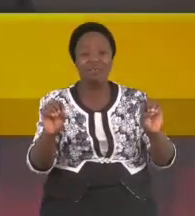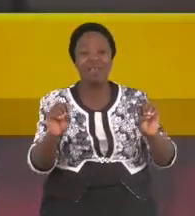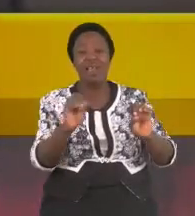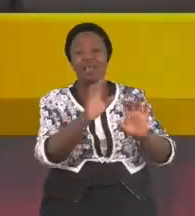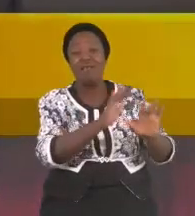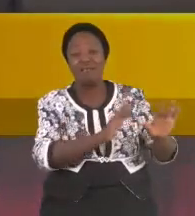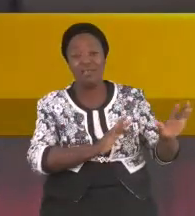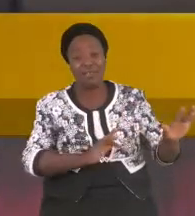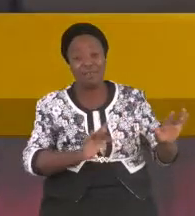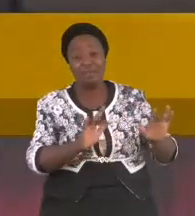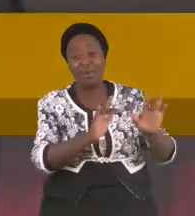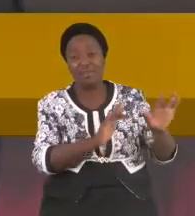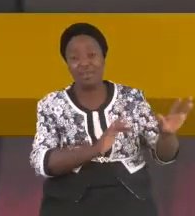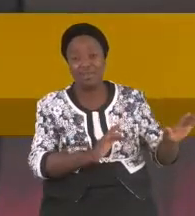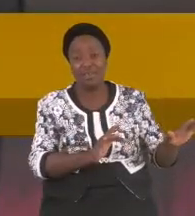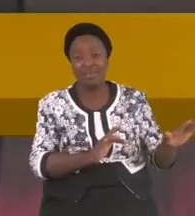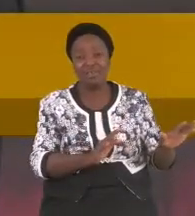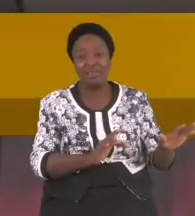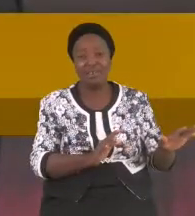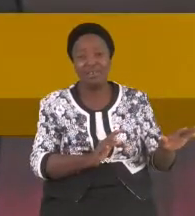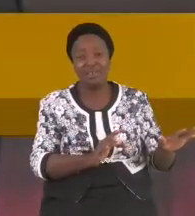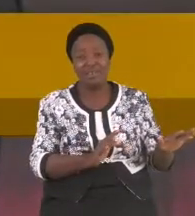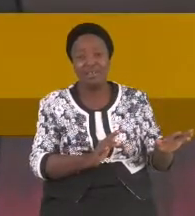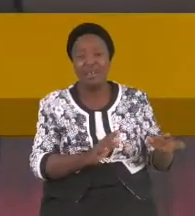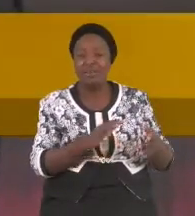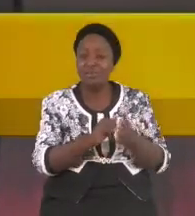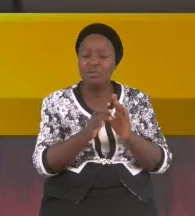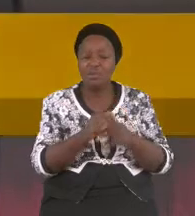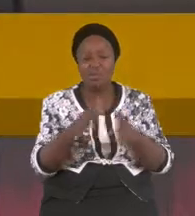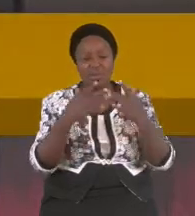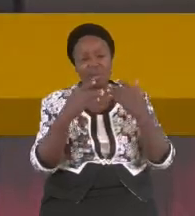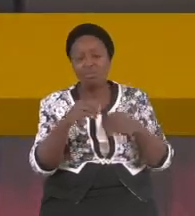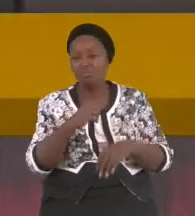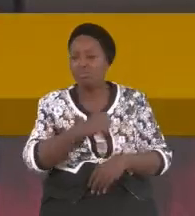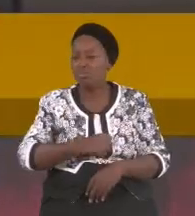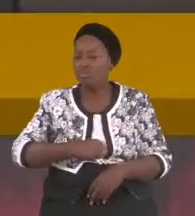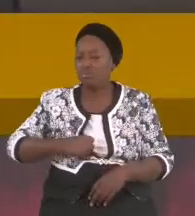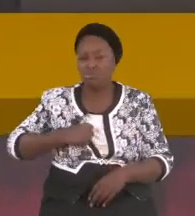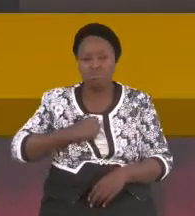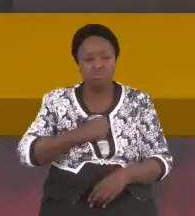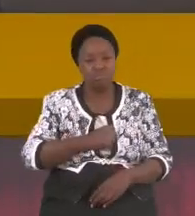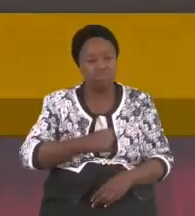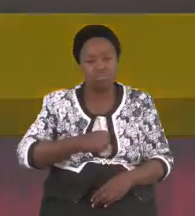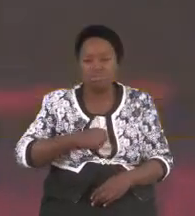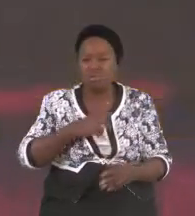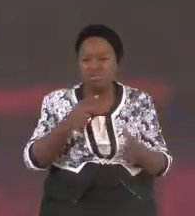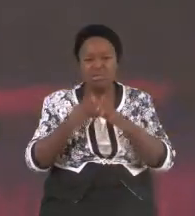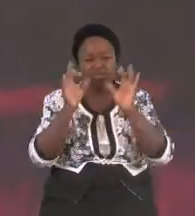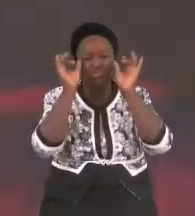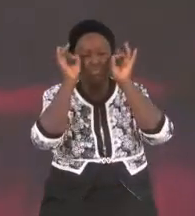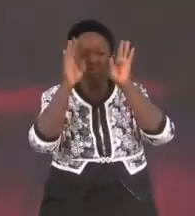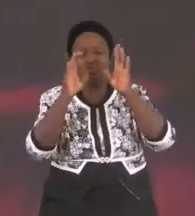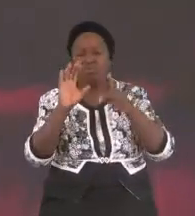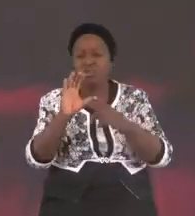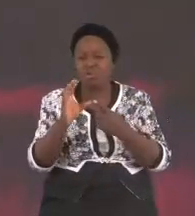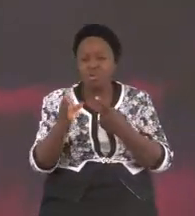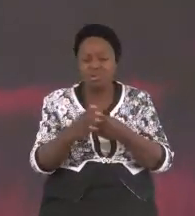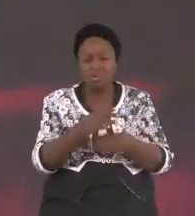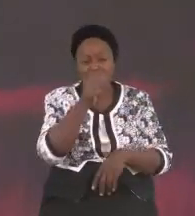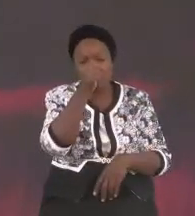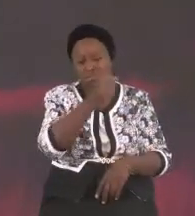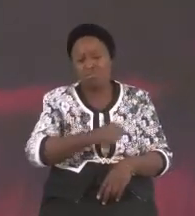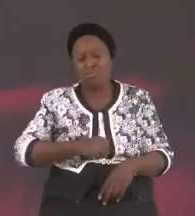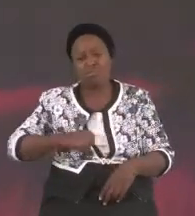oh, sorry. What a terrible condition. I'm sorry. What a terrible bereavement. I'm sorry. But